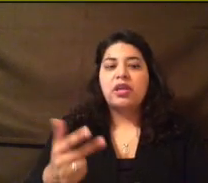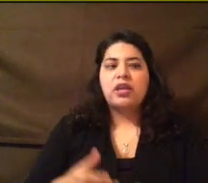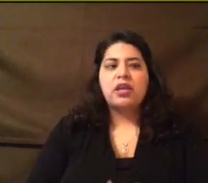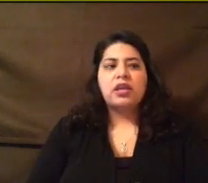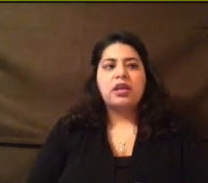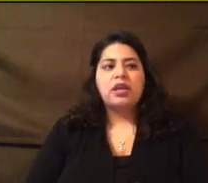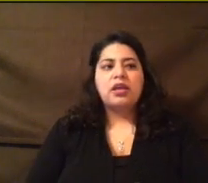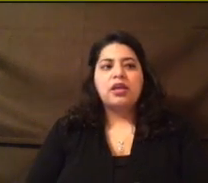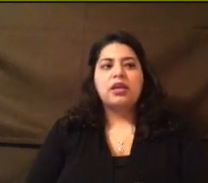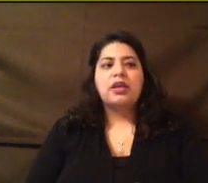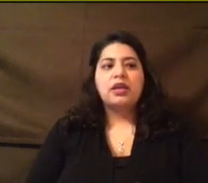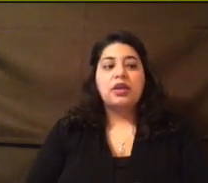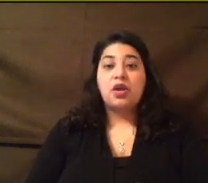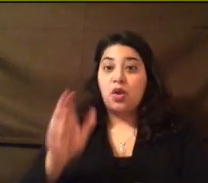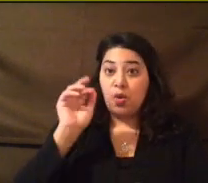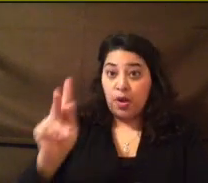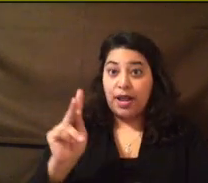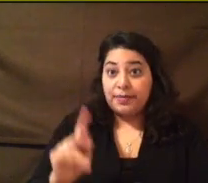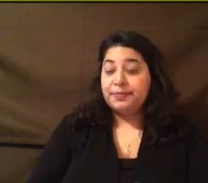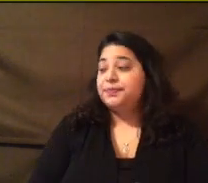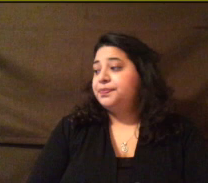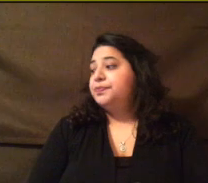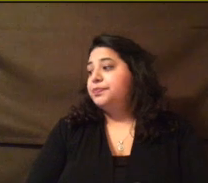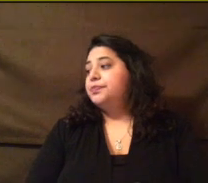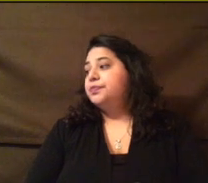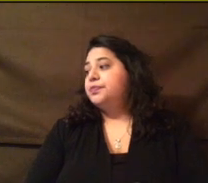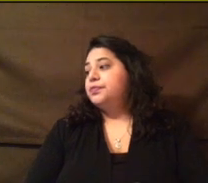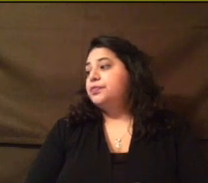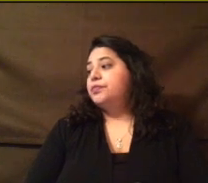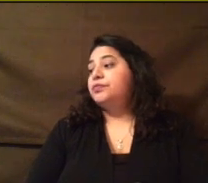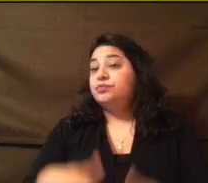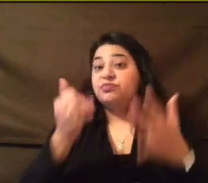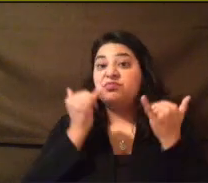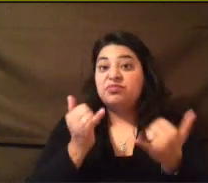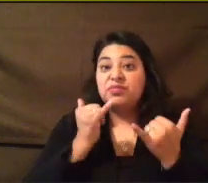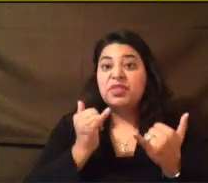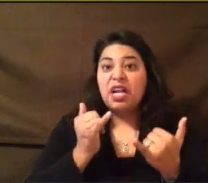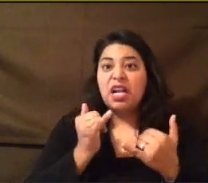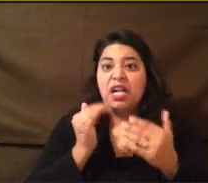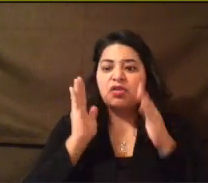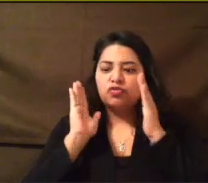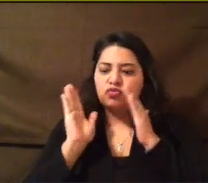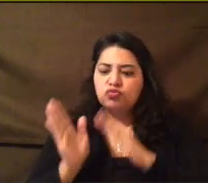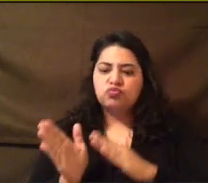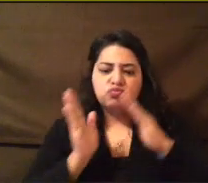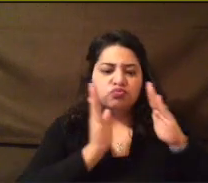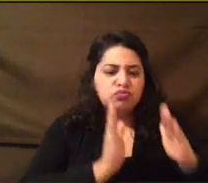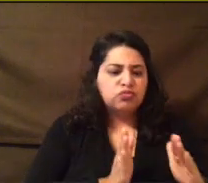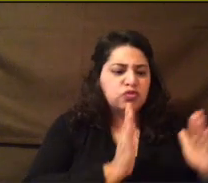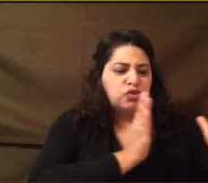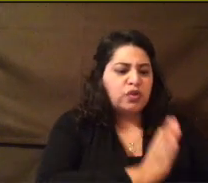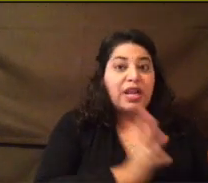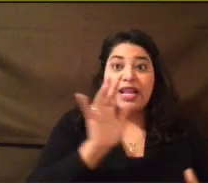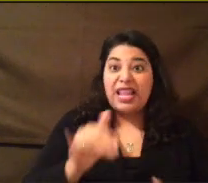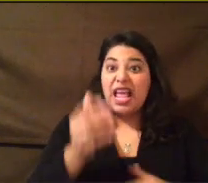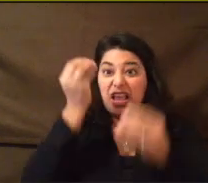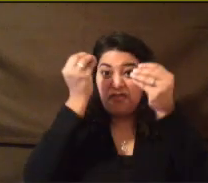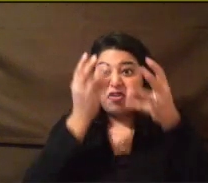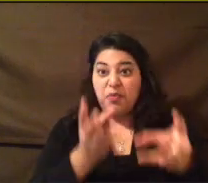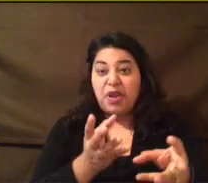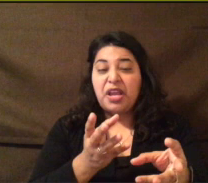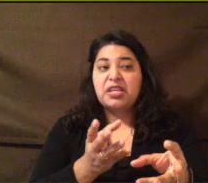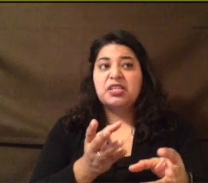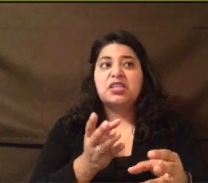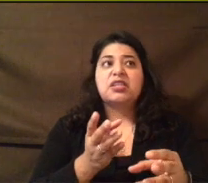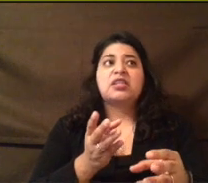was 8, and hamster is 3. I feel like one of those was Jim. All right, so now let's go ahead